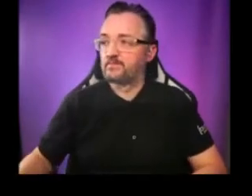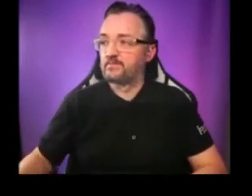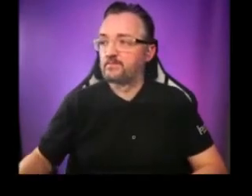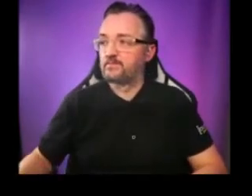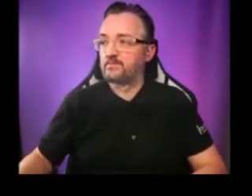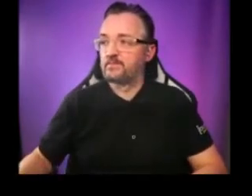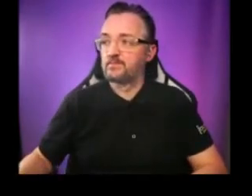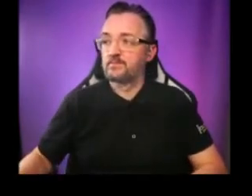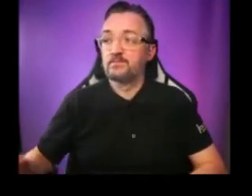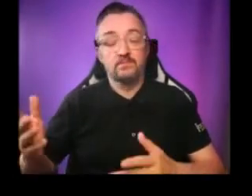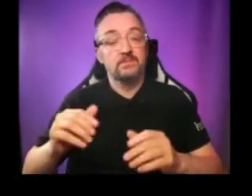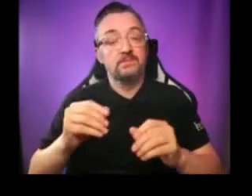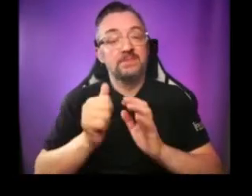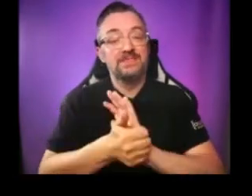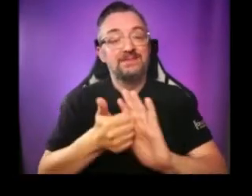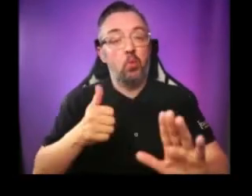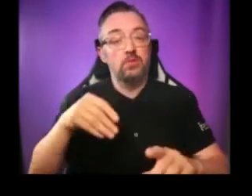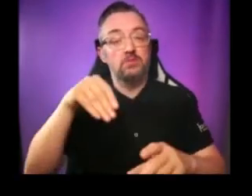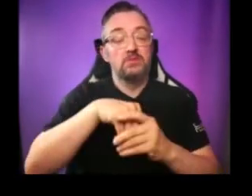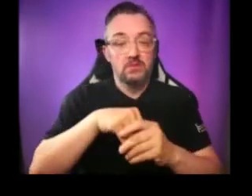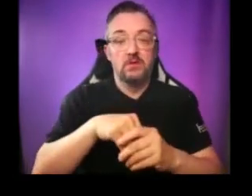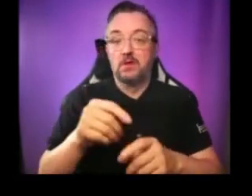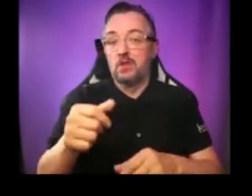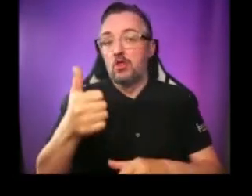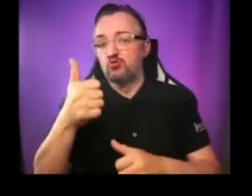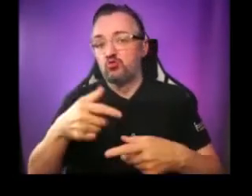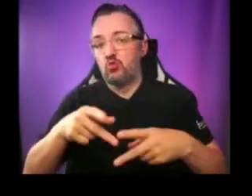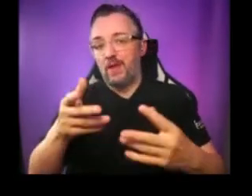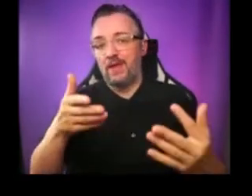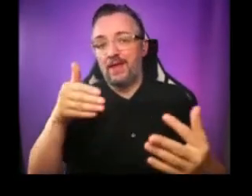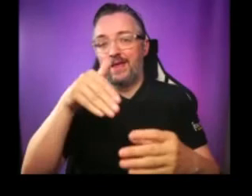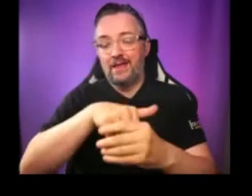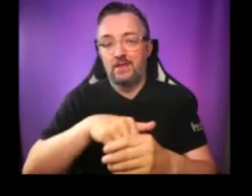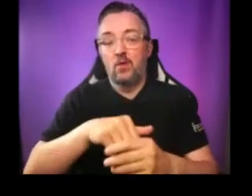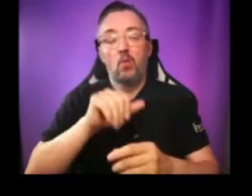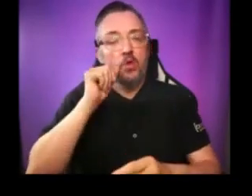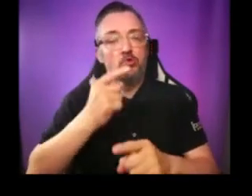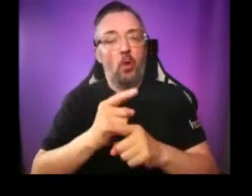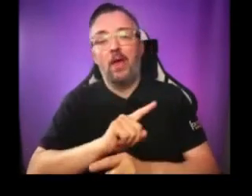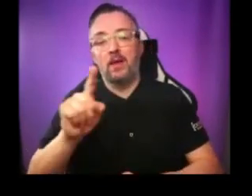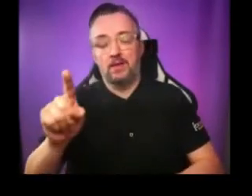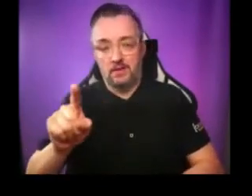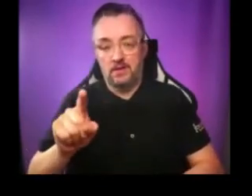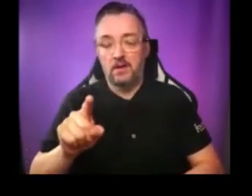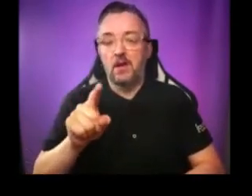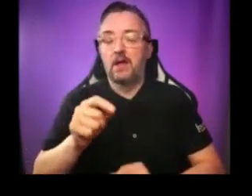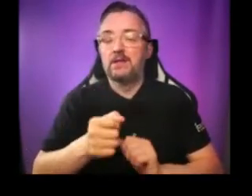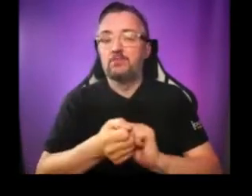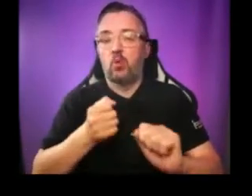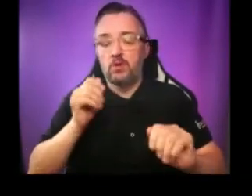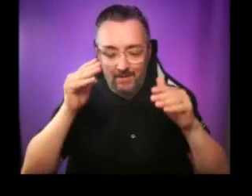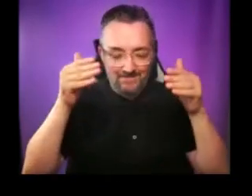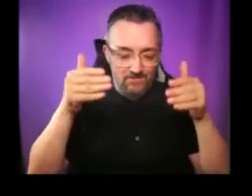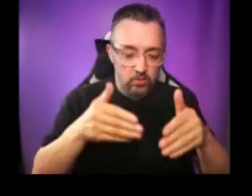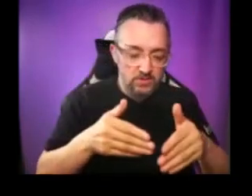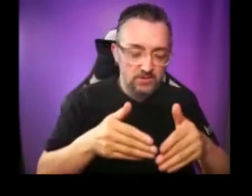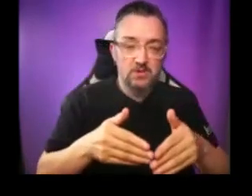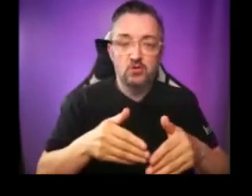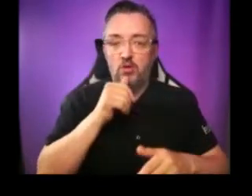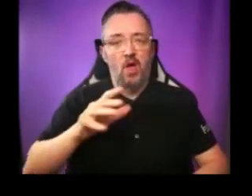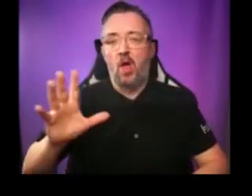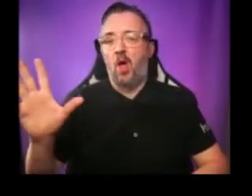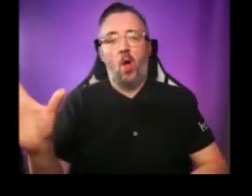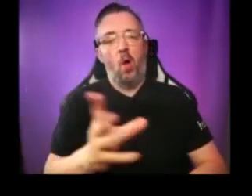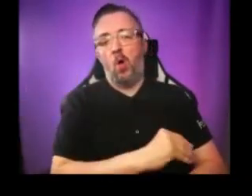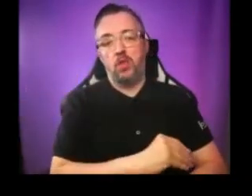with sport can be a great gateway to this, and we'll talk a little bit more about this later. But also a sport focus doesn't need to be it for everyone.